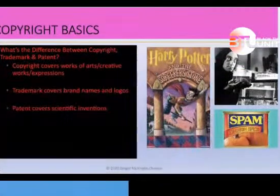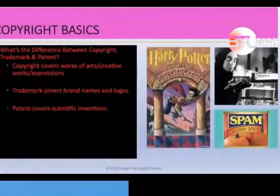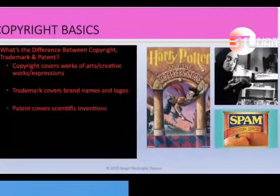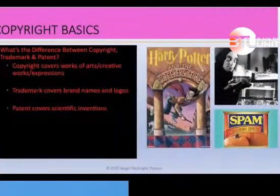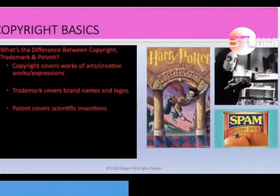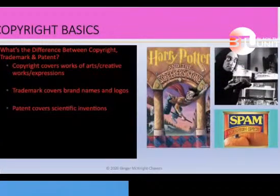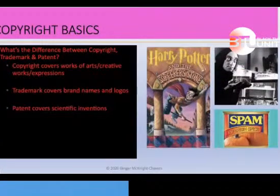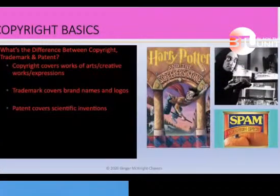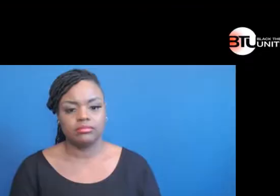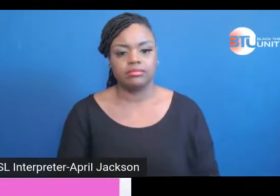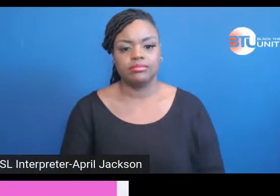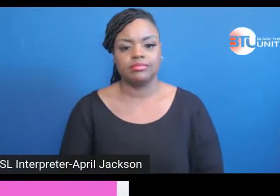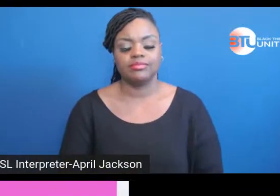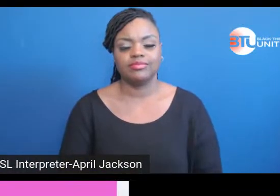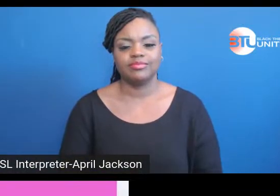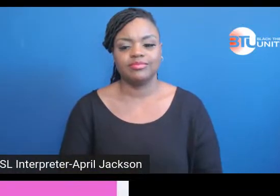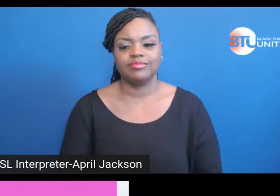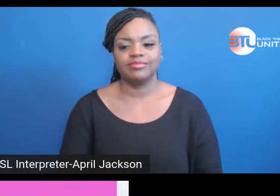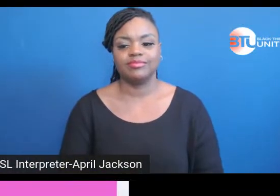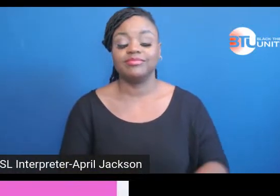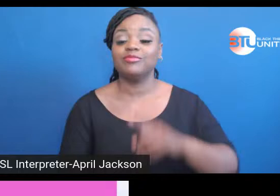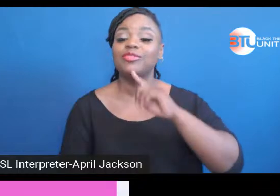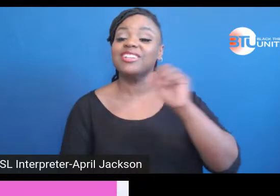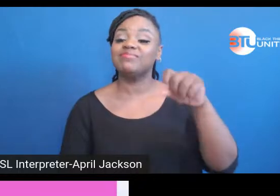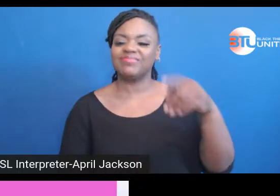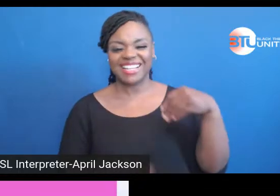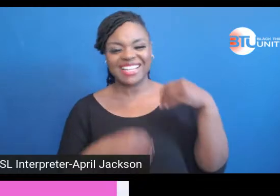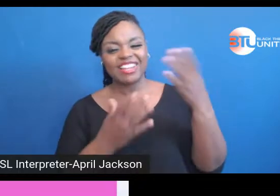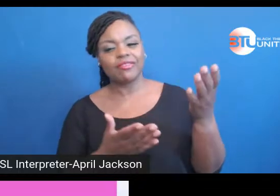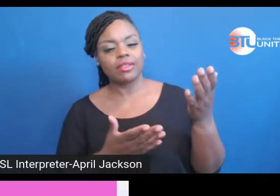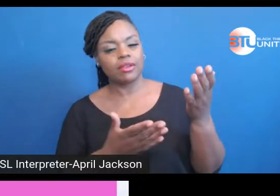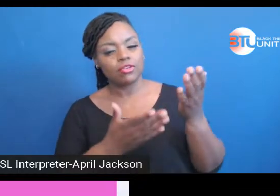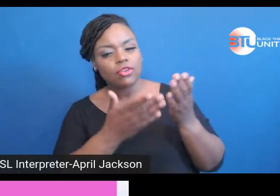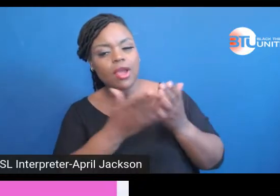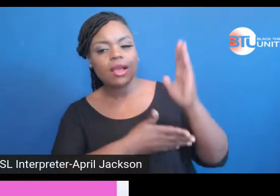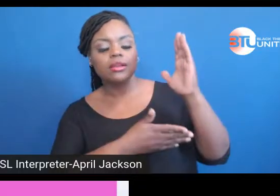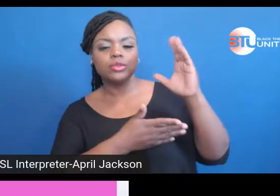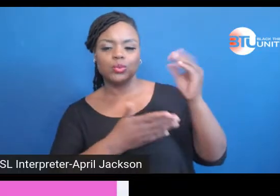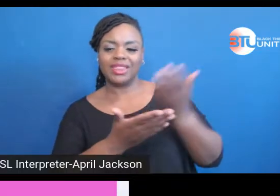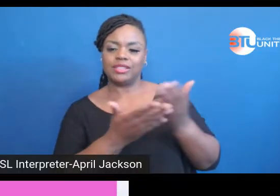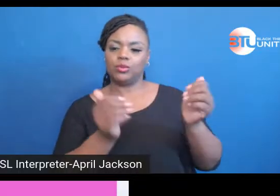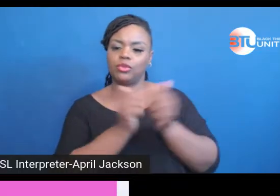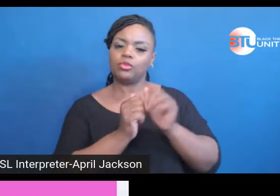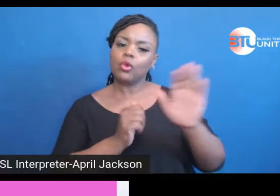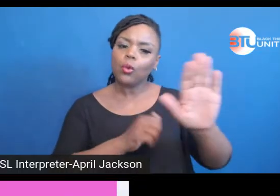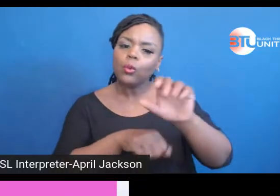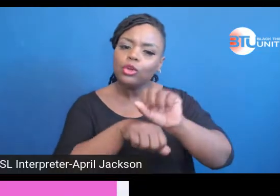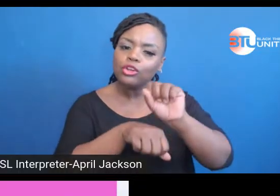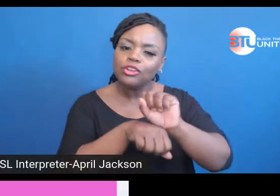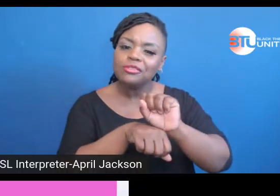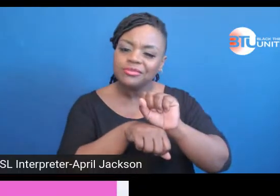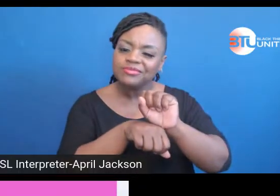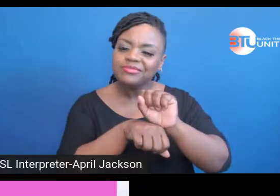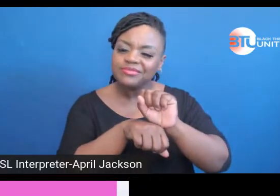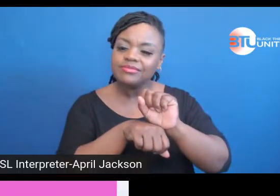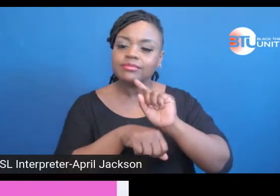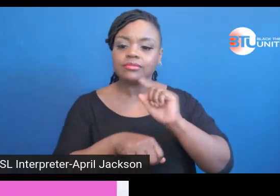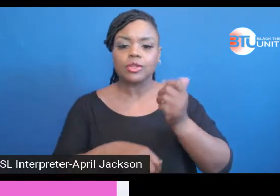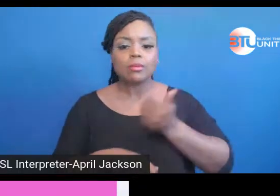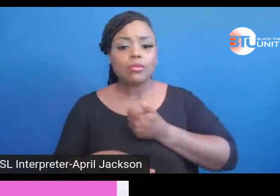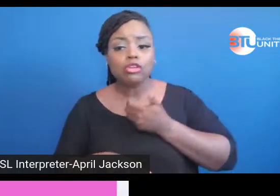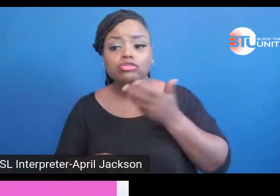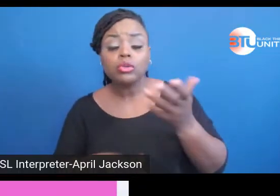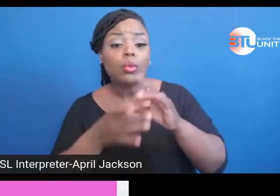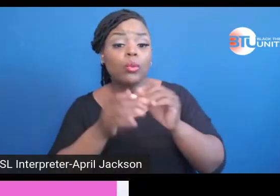really giving you the rights to do things with your work, as opposed to what I tell people, like a way